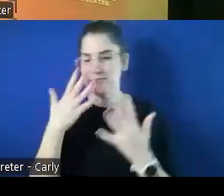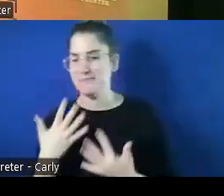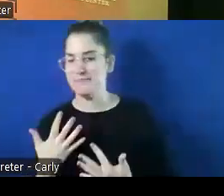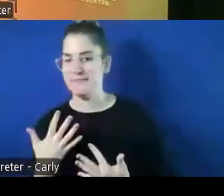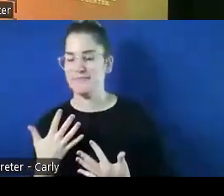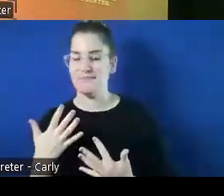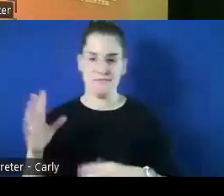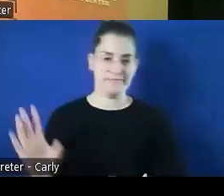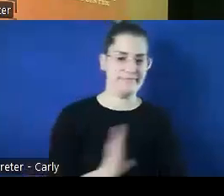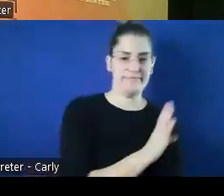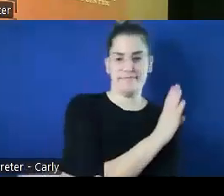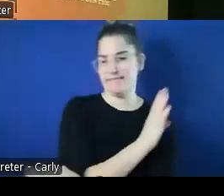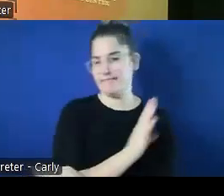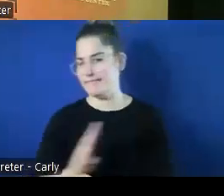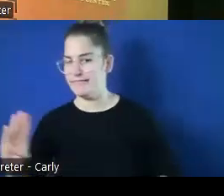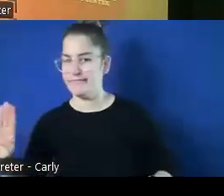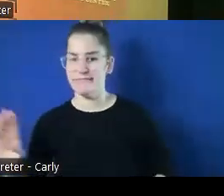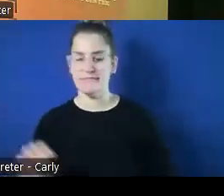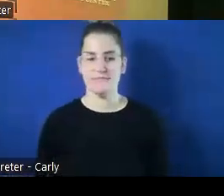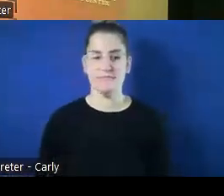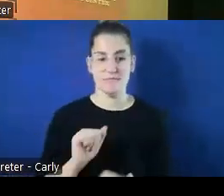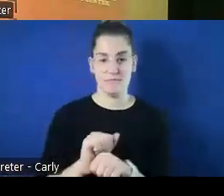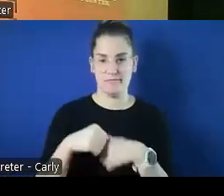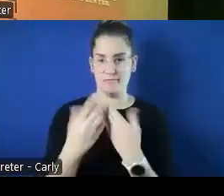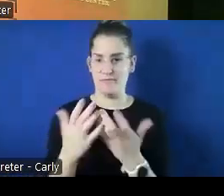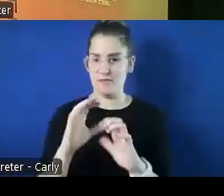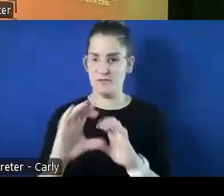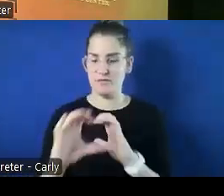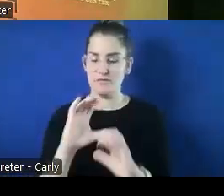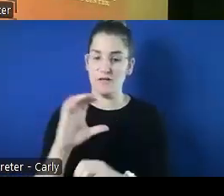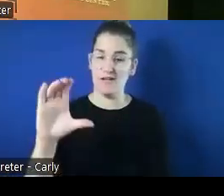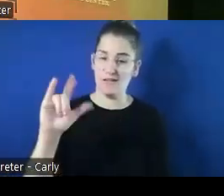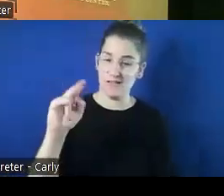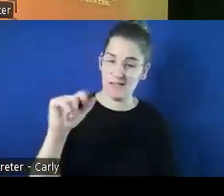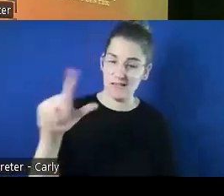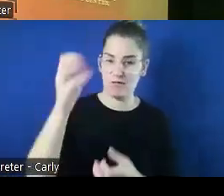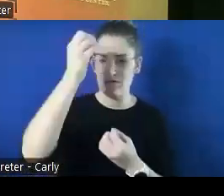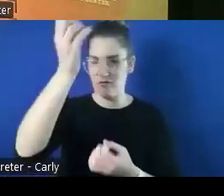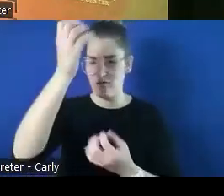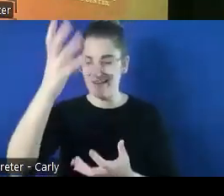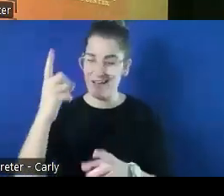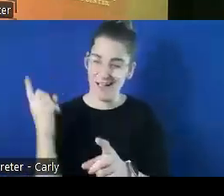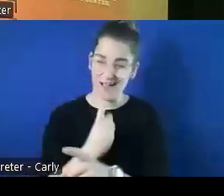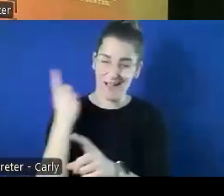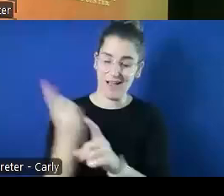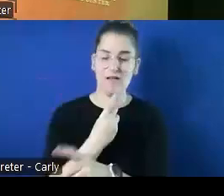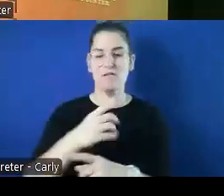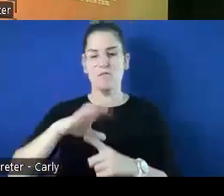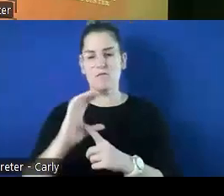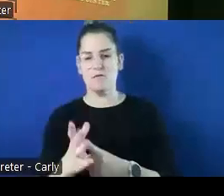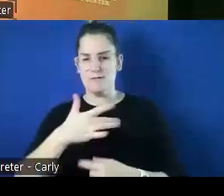and everywhere in between. They work with providers to communicate clinical information accurately and with cultural